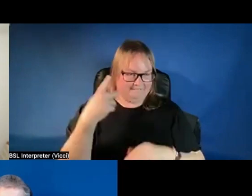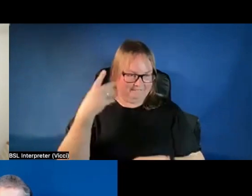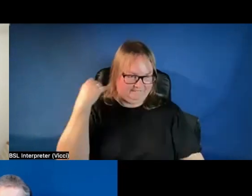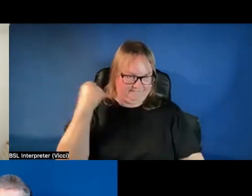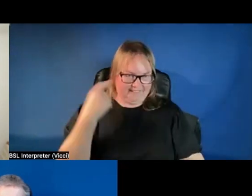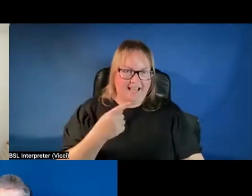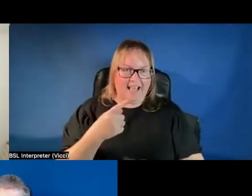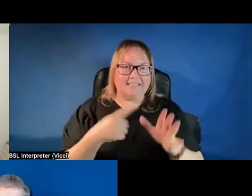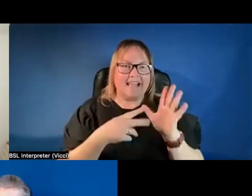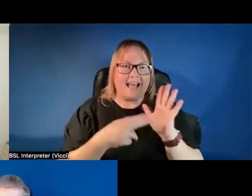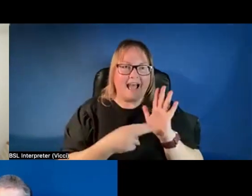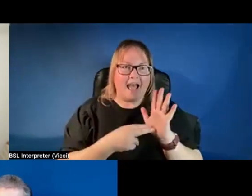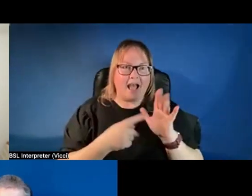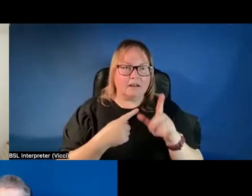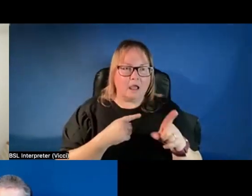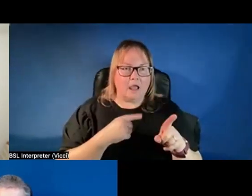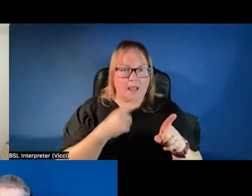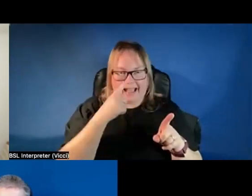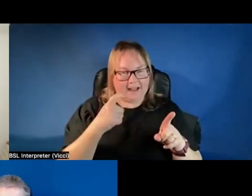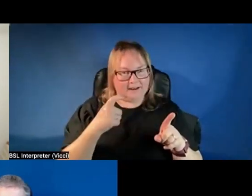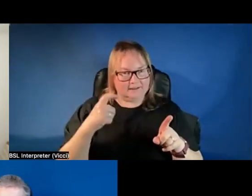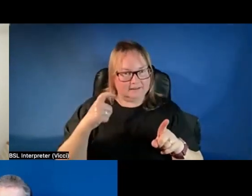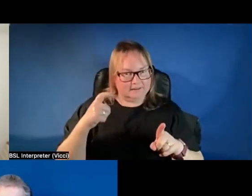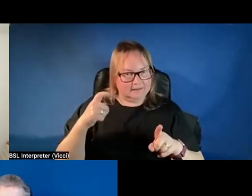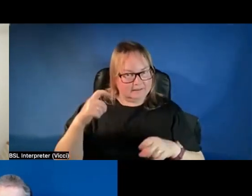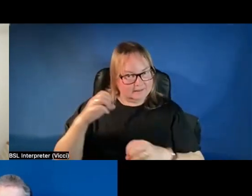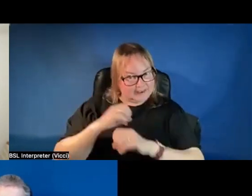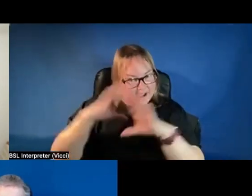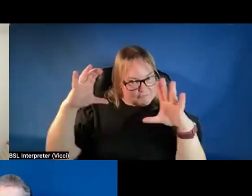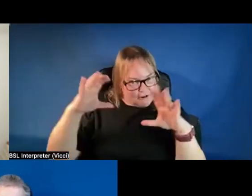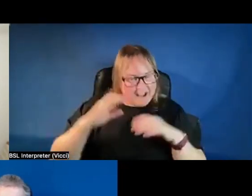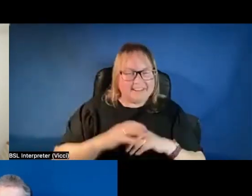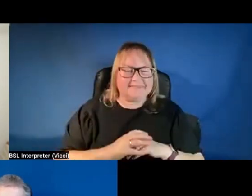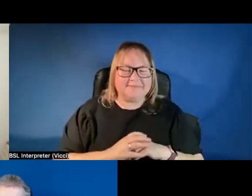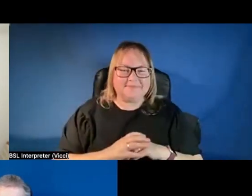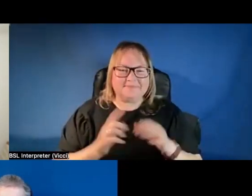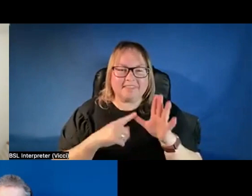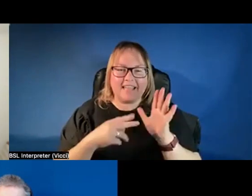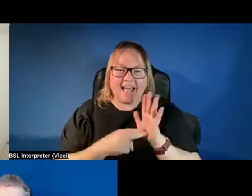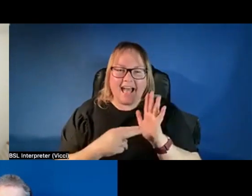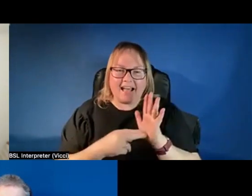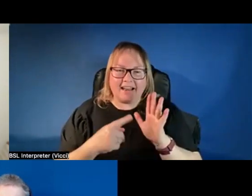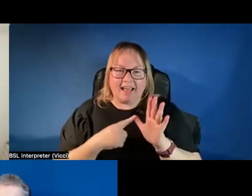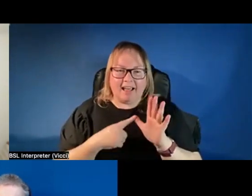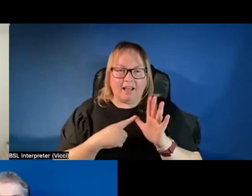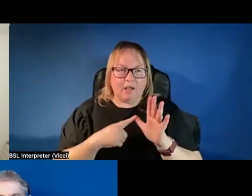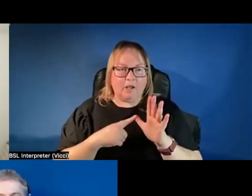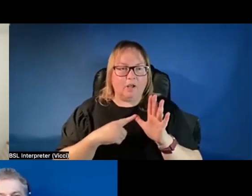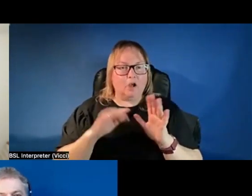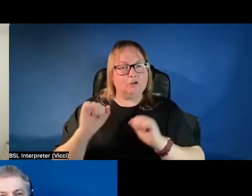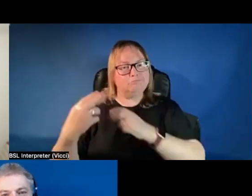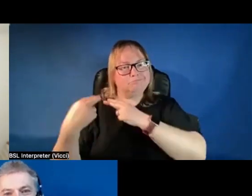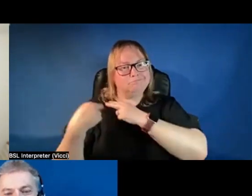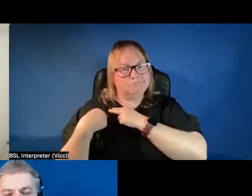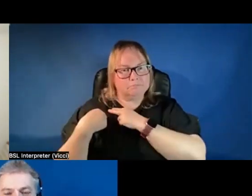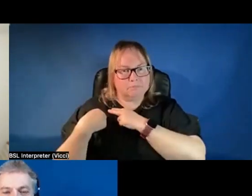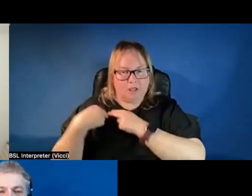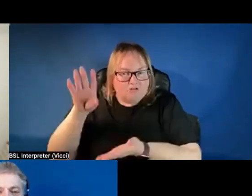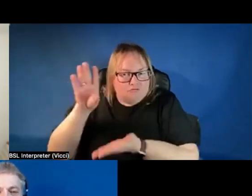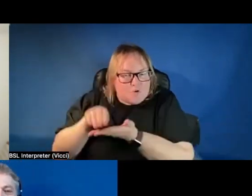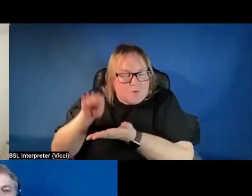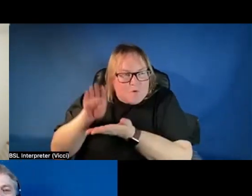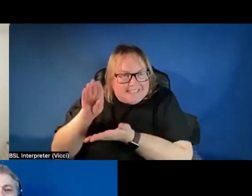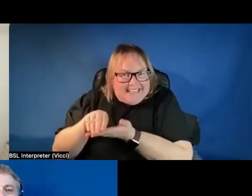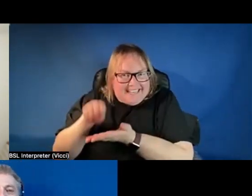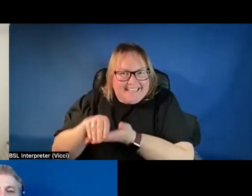And Anna, if you don't mind putting on your camera as well. Anna has been in the background recording this for us tonight.